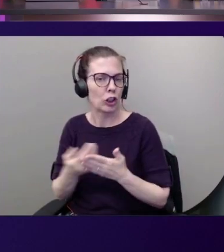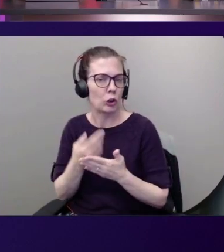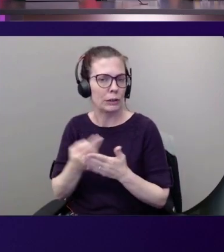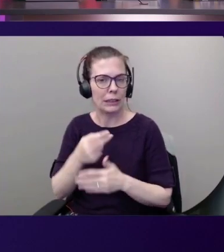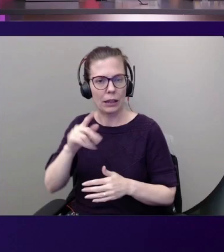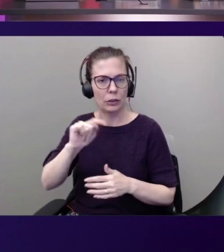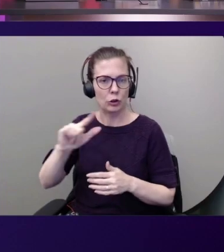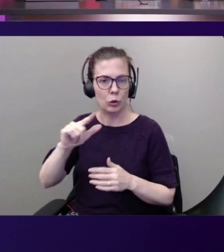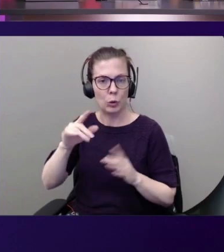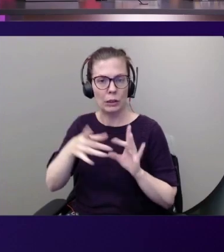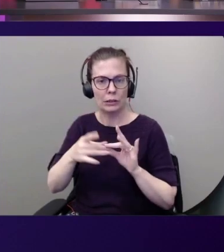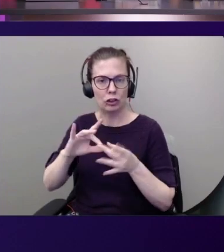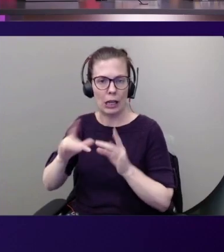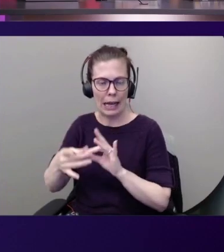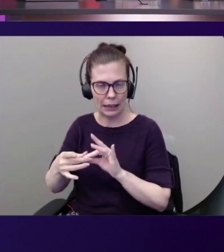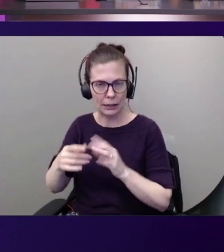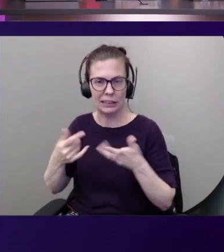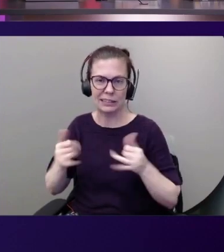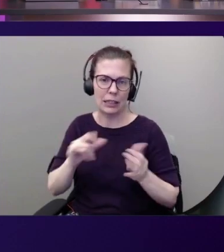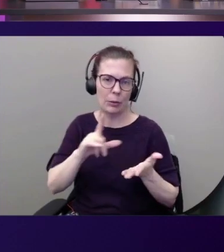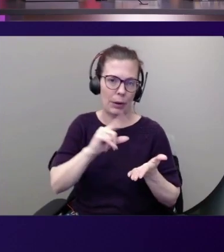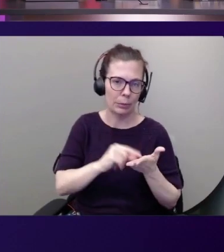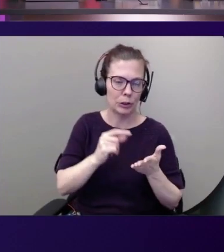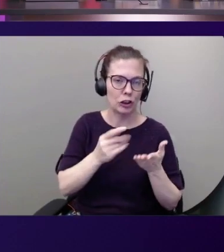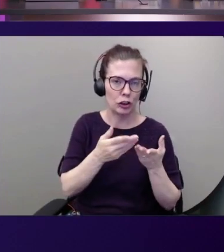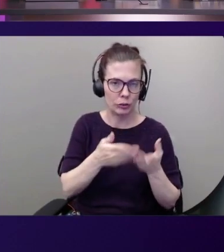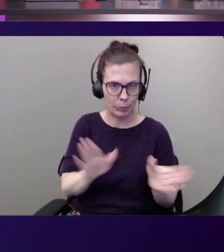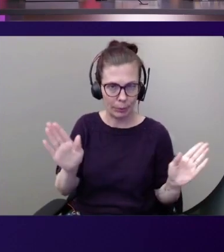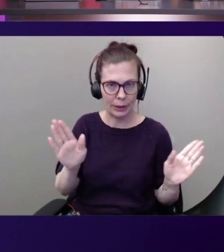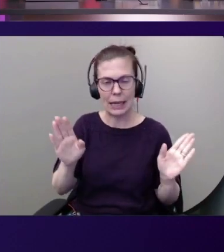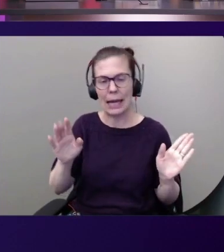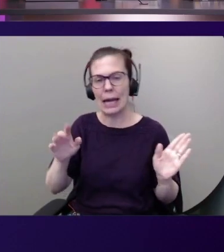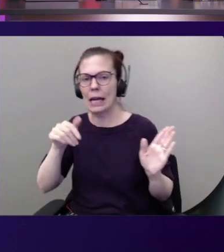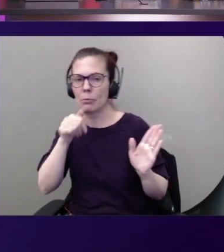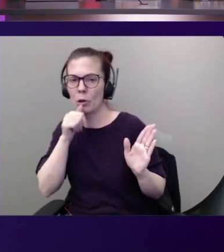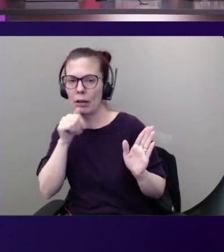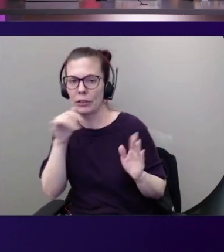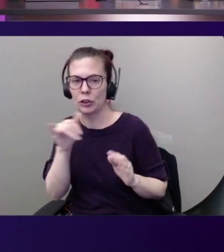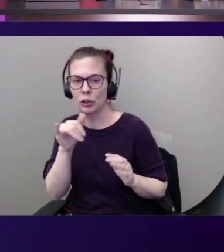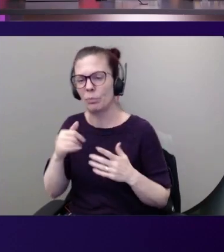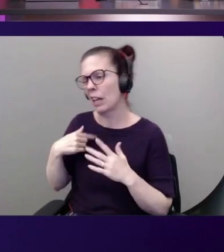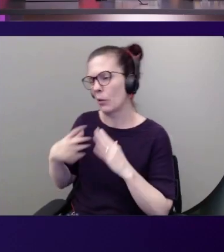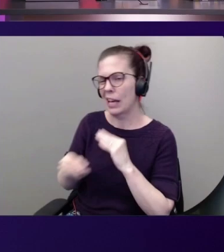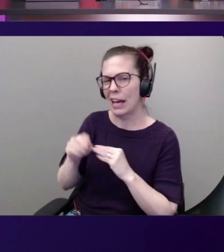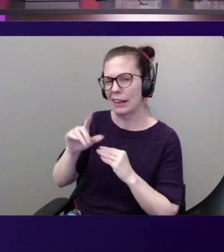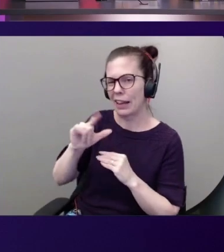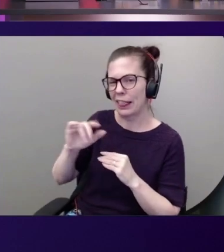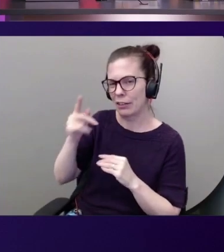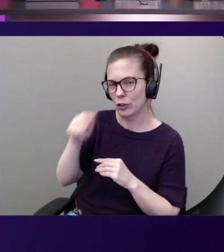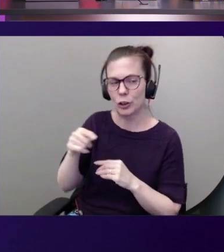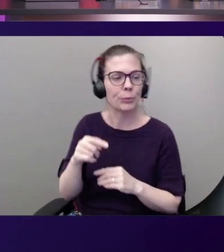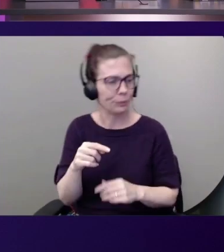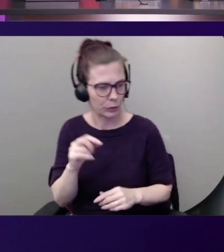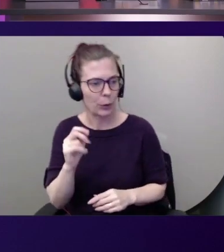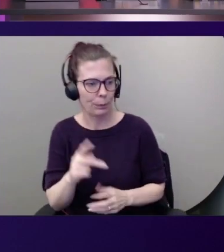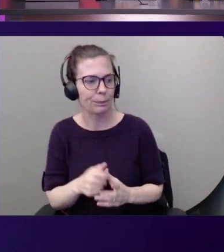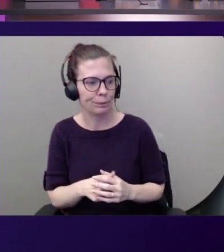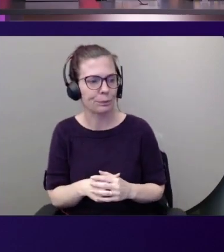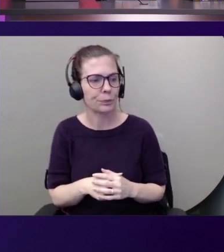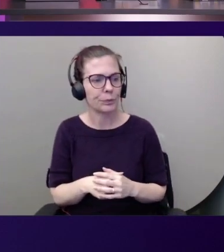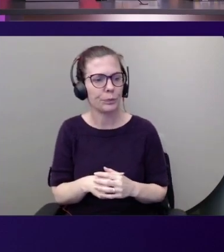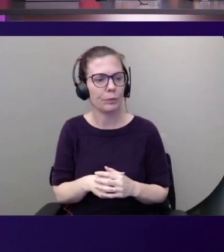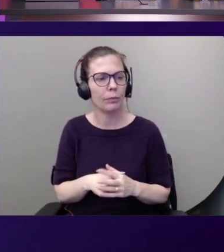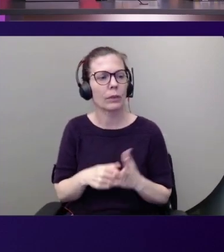publishing, both publicly and privately. Yeah. I'll drop that link in chat for you. Okay. So let's